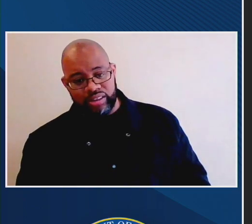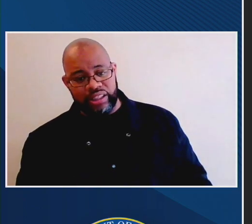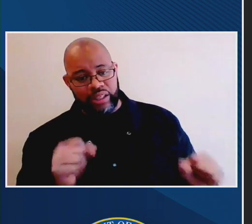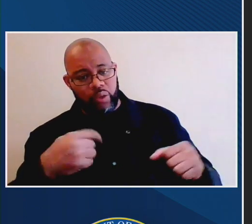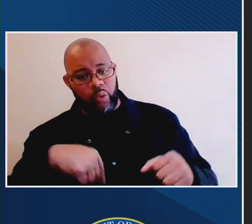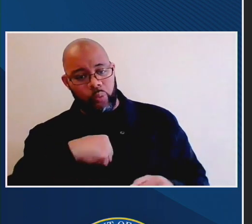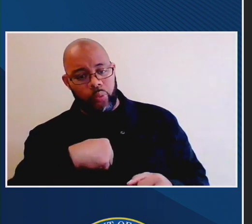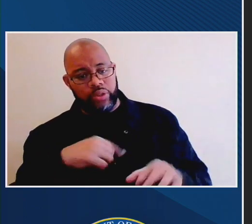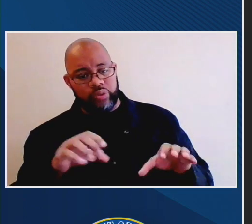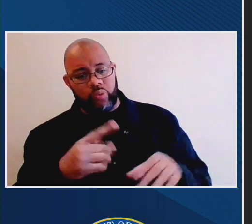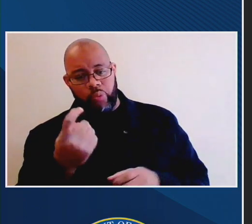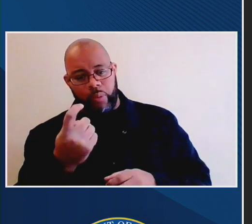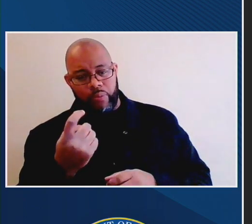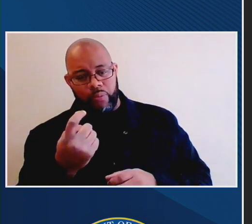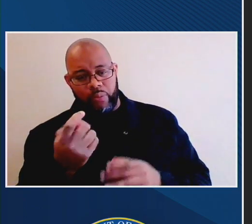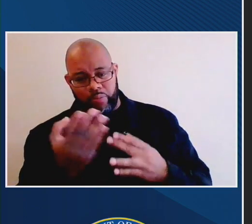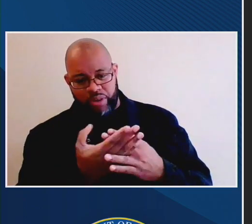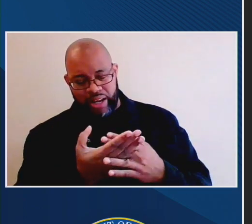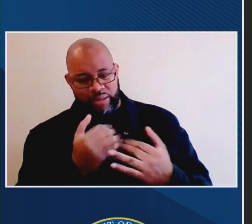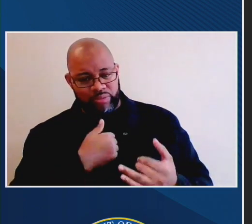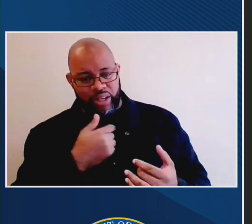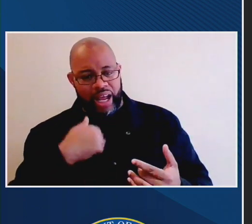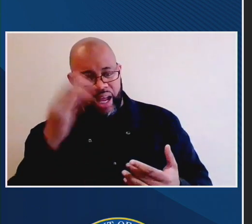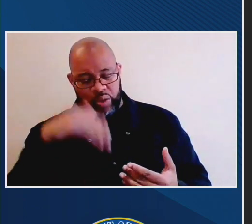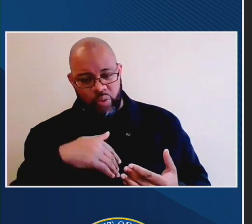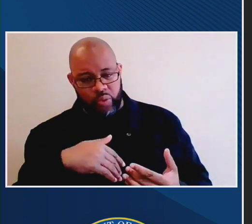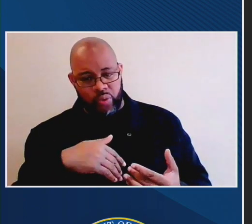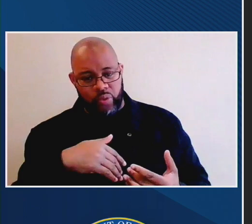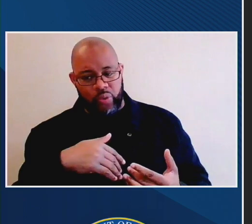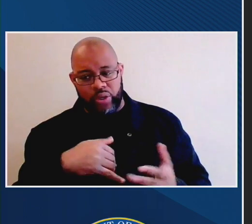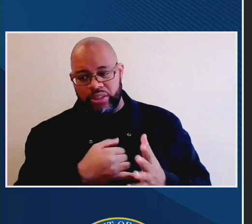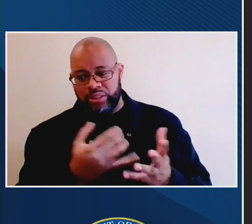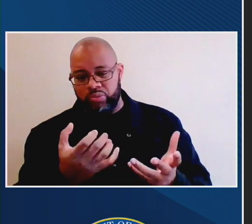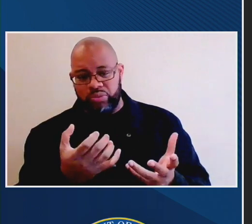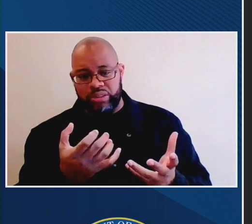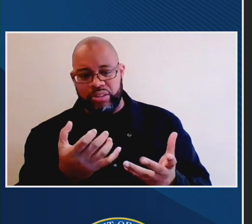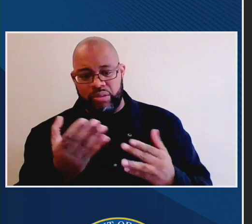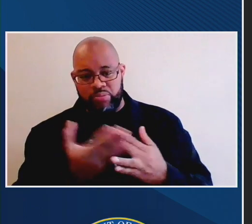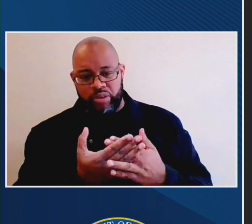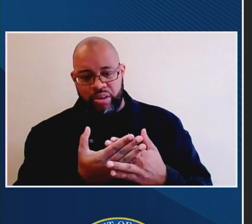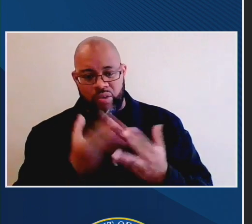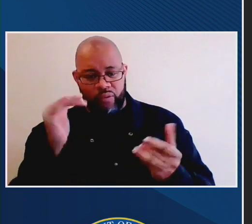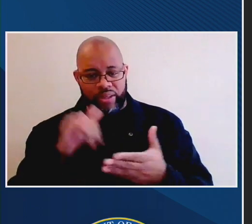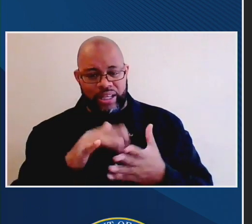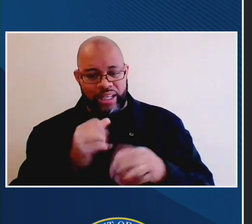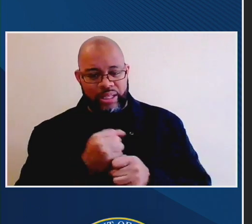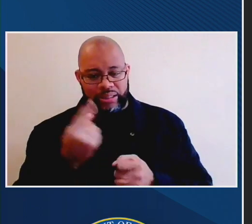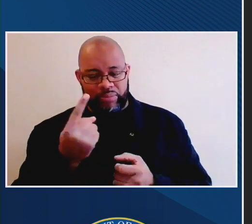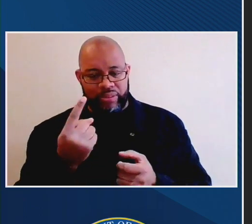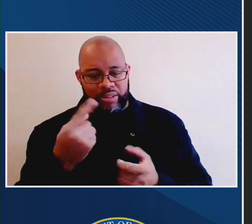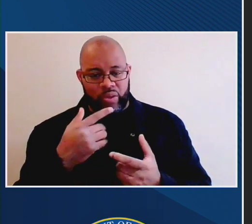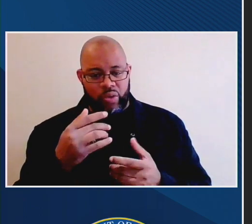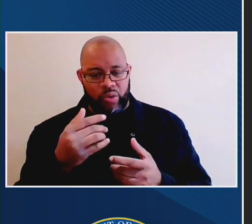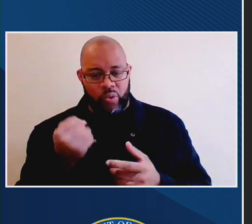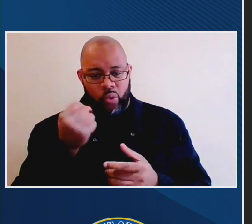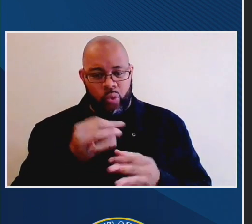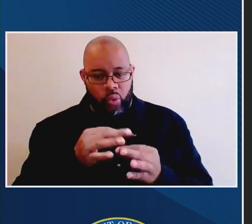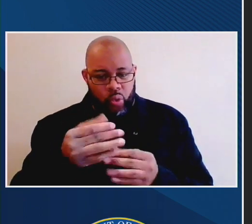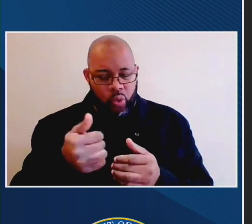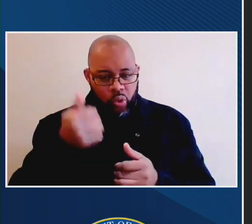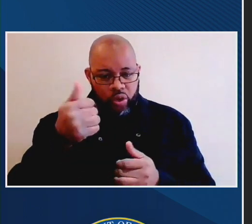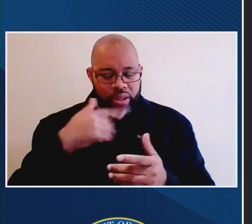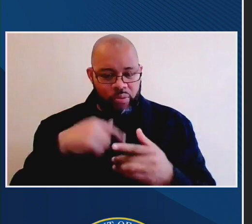insight than that. Okay, thank you. Aaron, did you have a response to